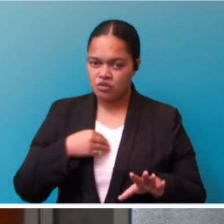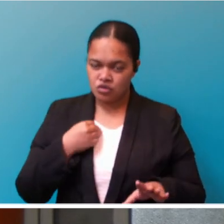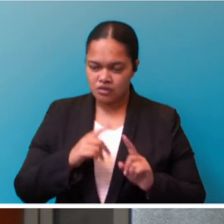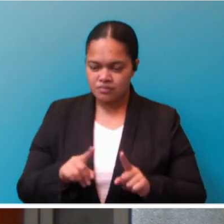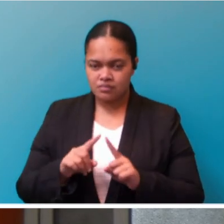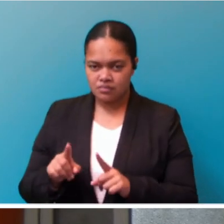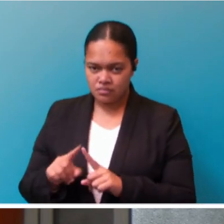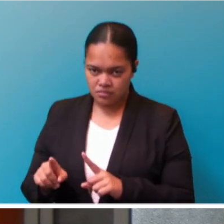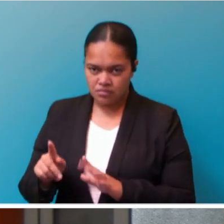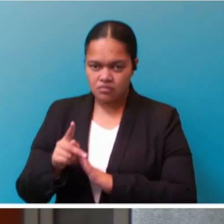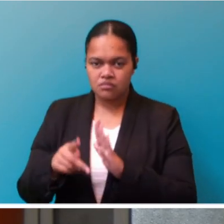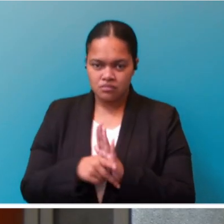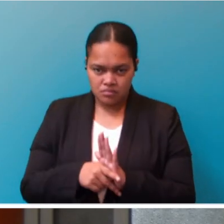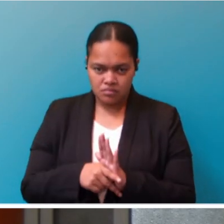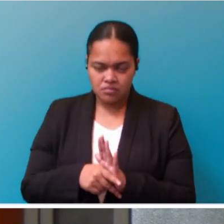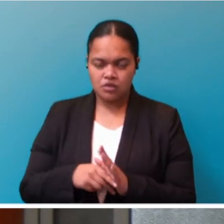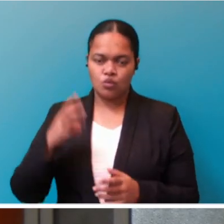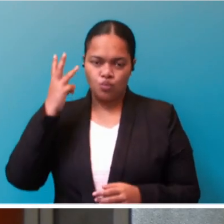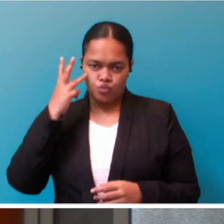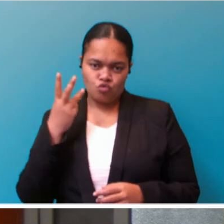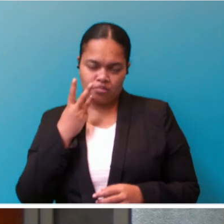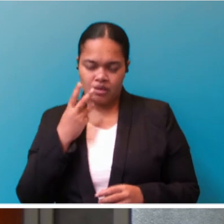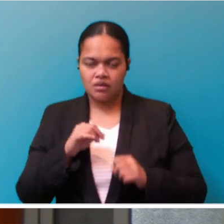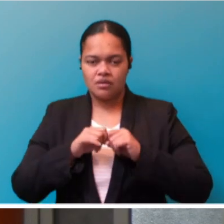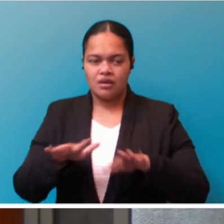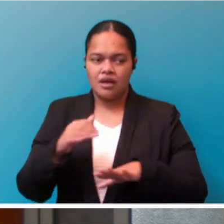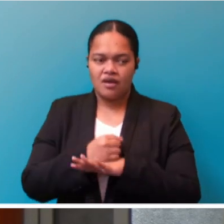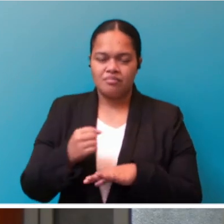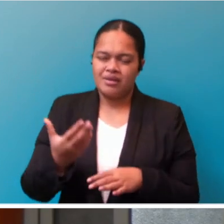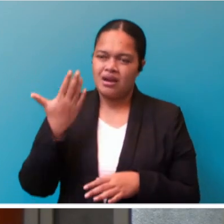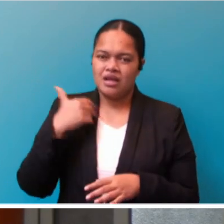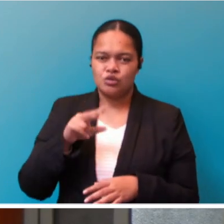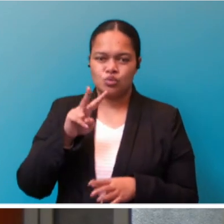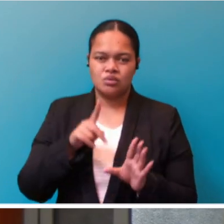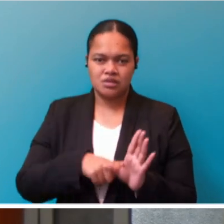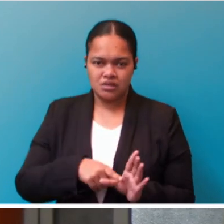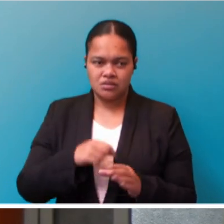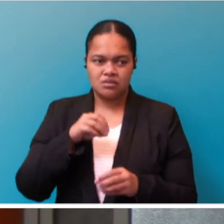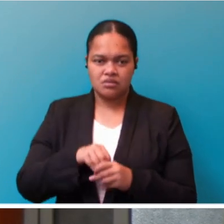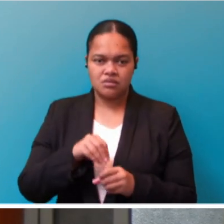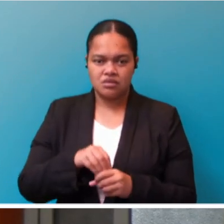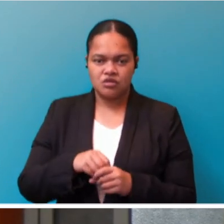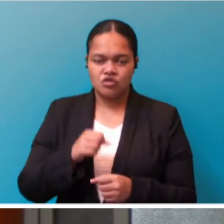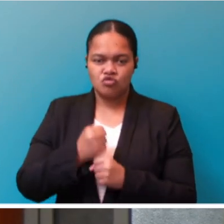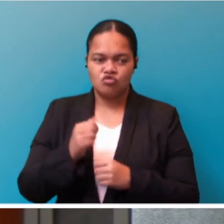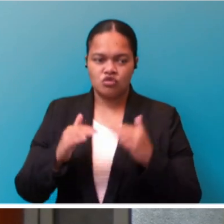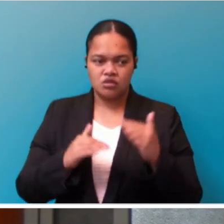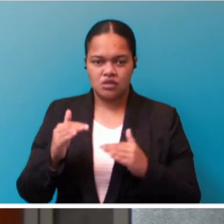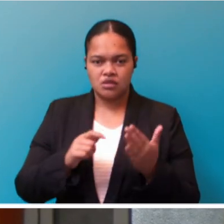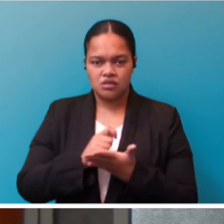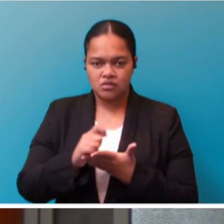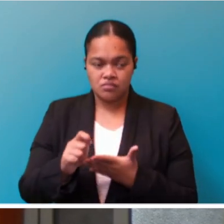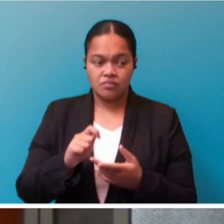to empower women implemented across the government in the last 2 years, including the Gender Transformative Institutional